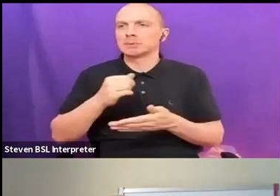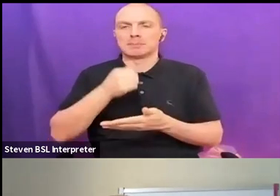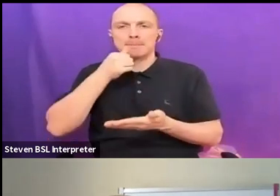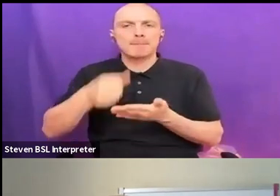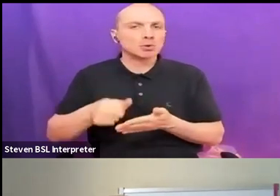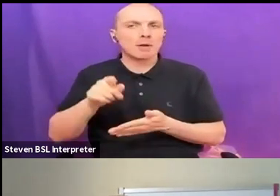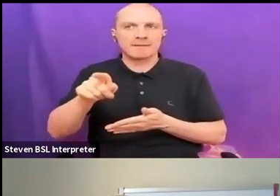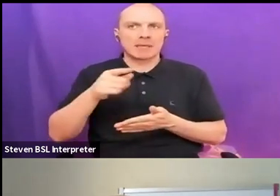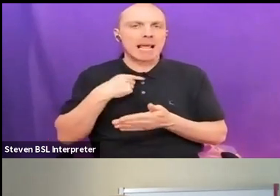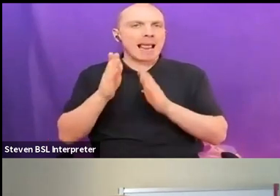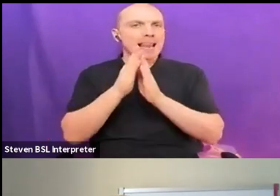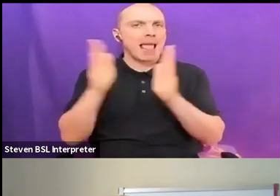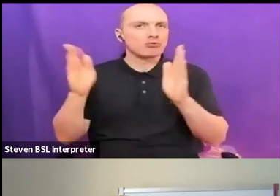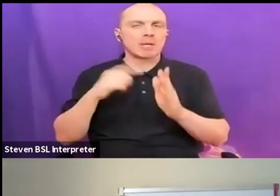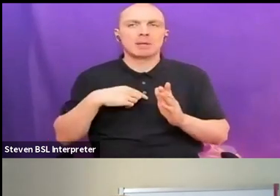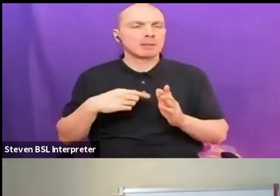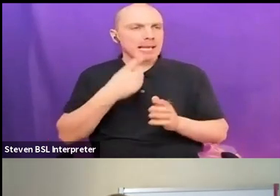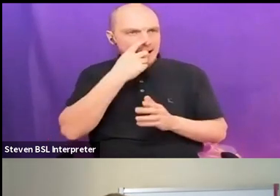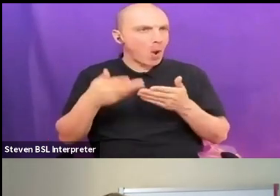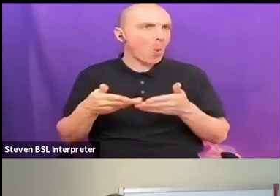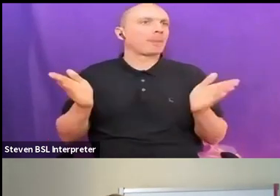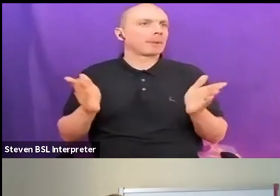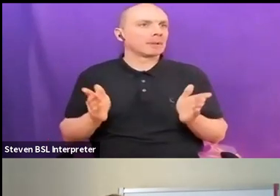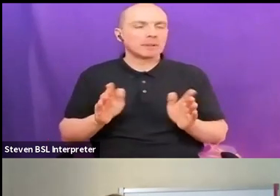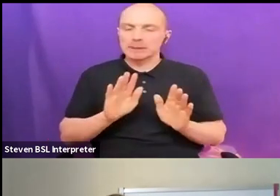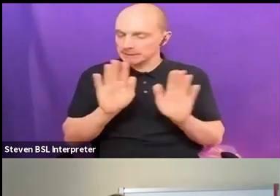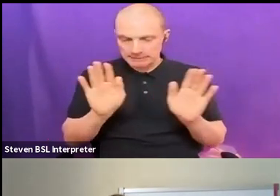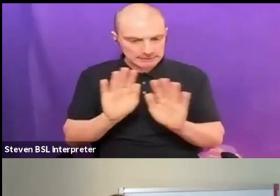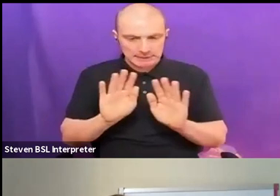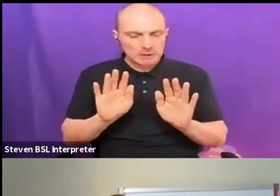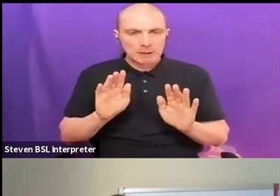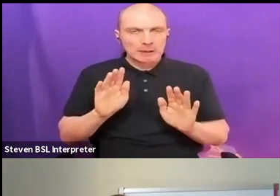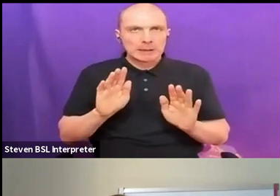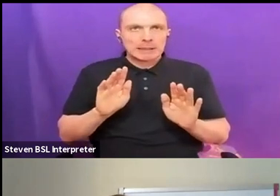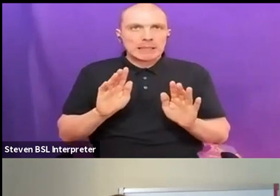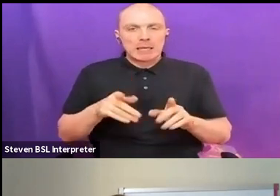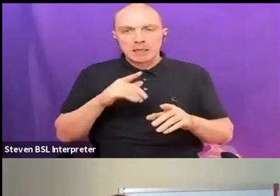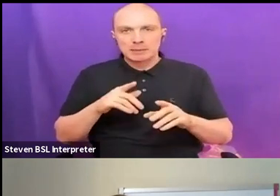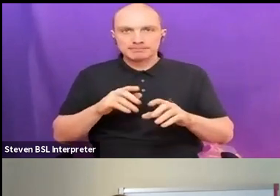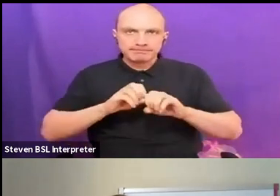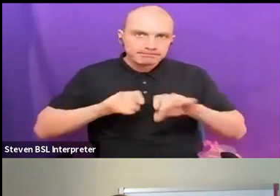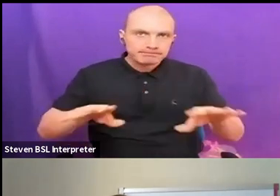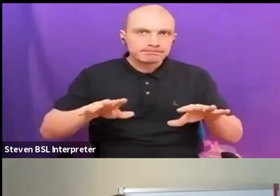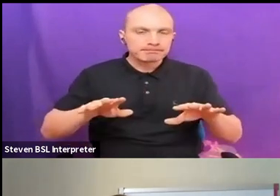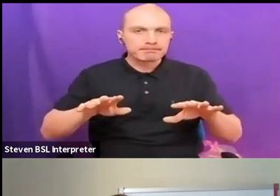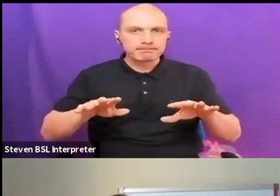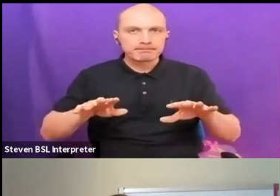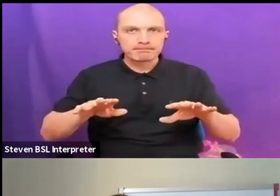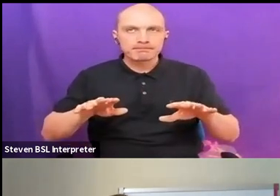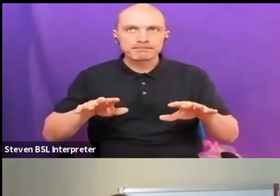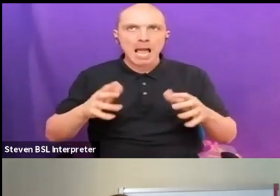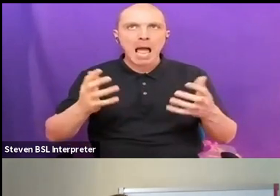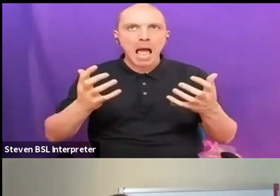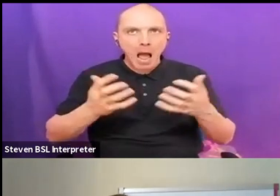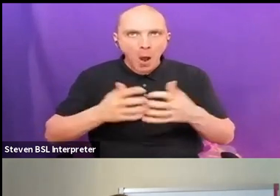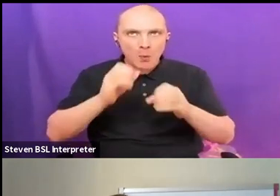know, it's a different message that we're talking about. It's about moving around. It's about creating the heart